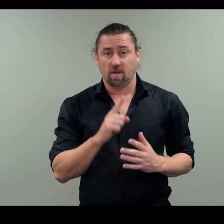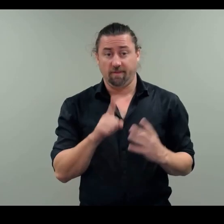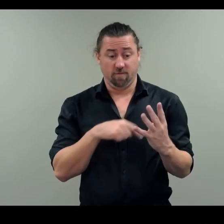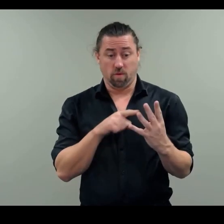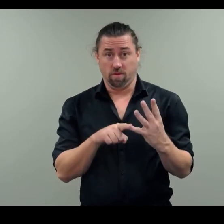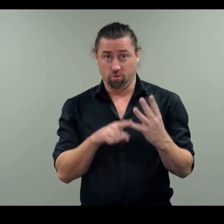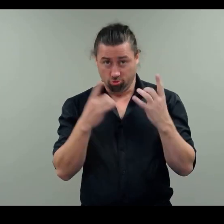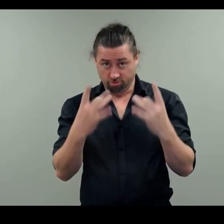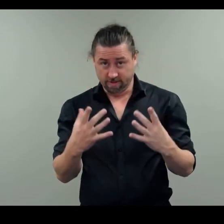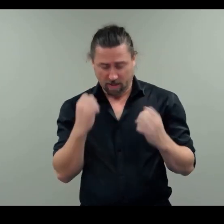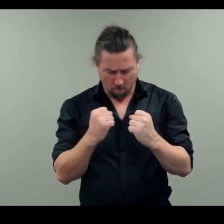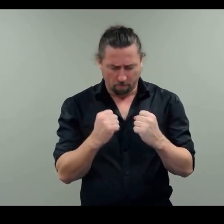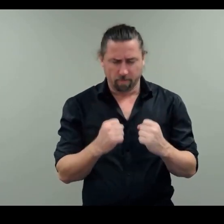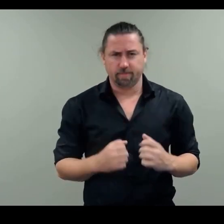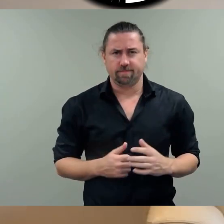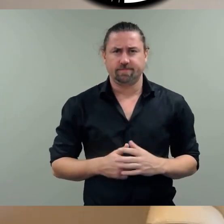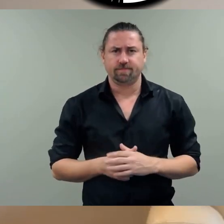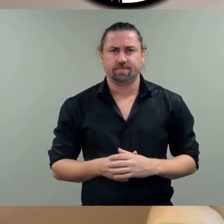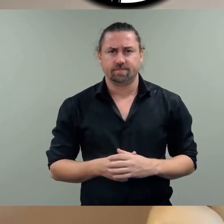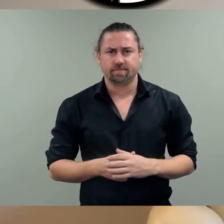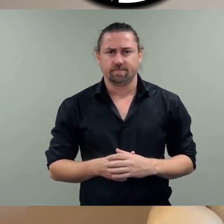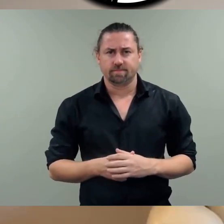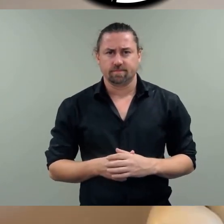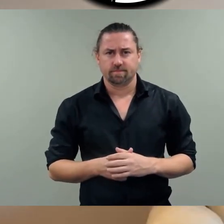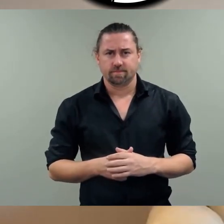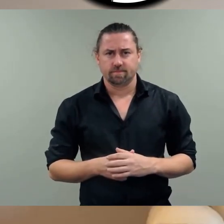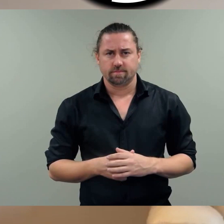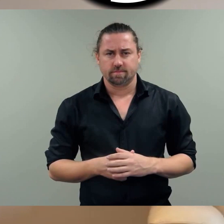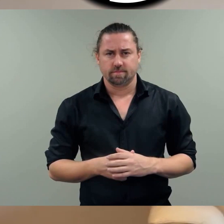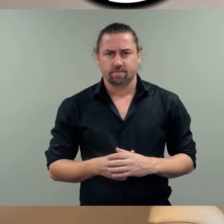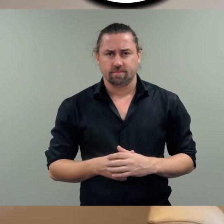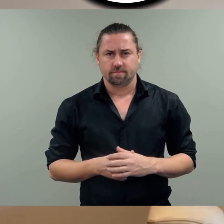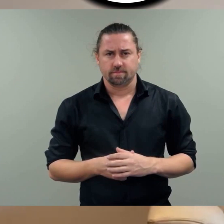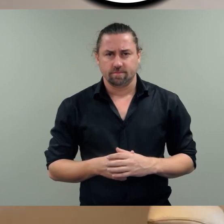It's time for the fourth round. Let's go.